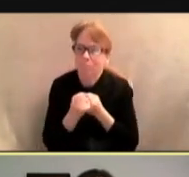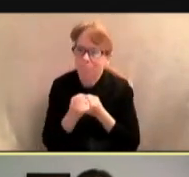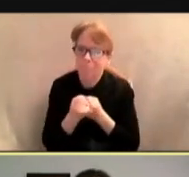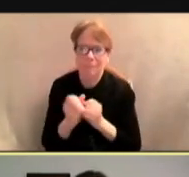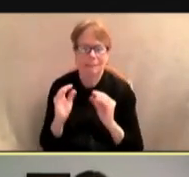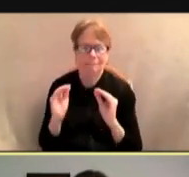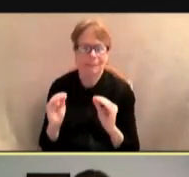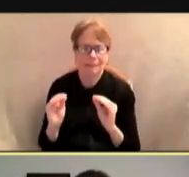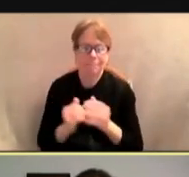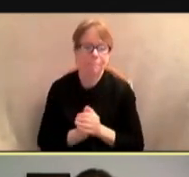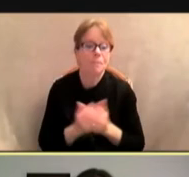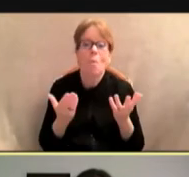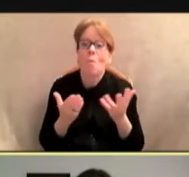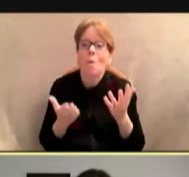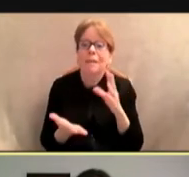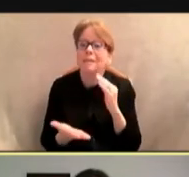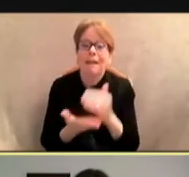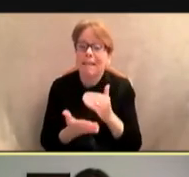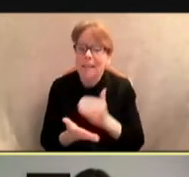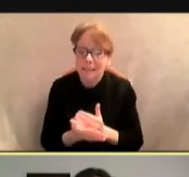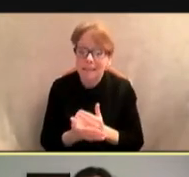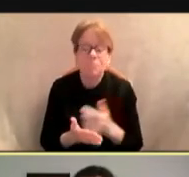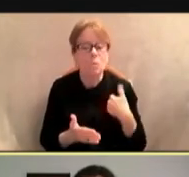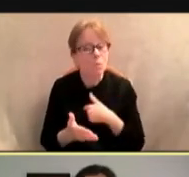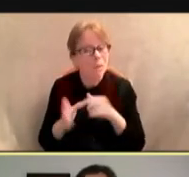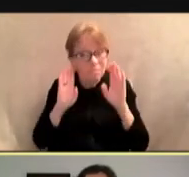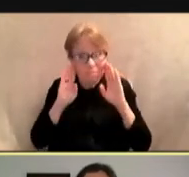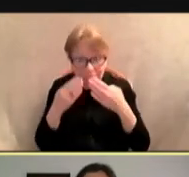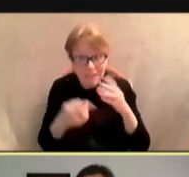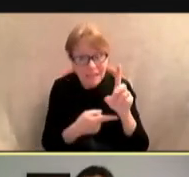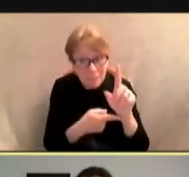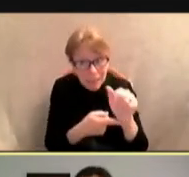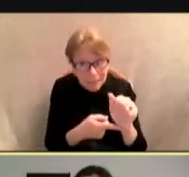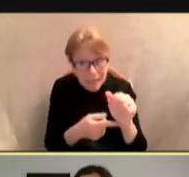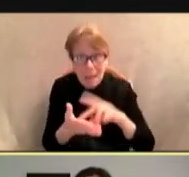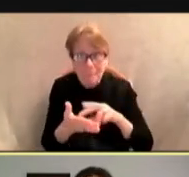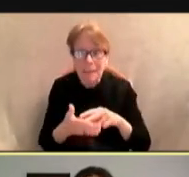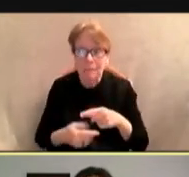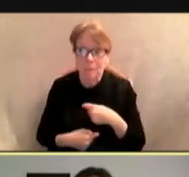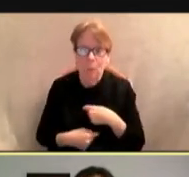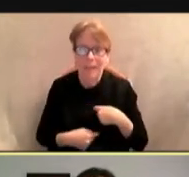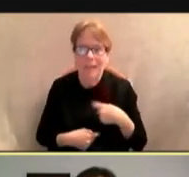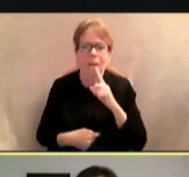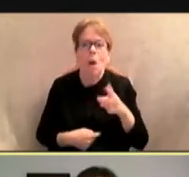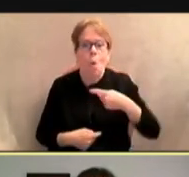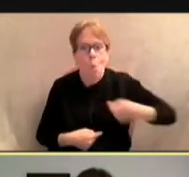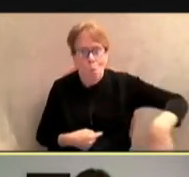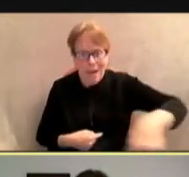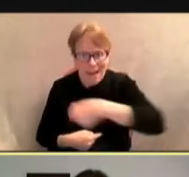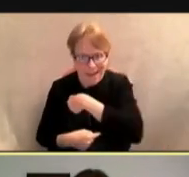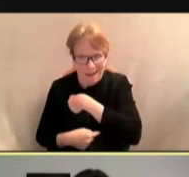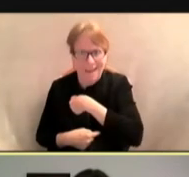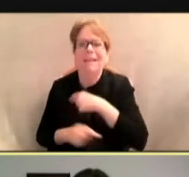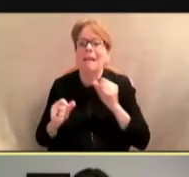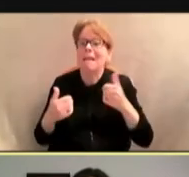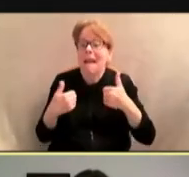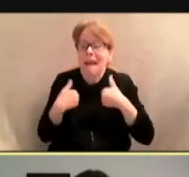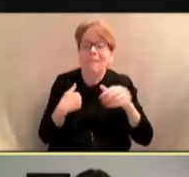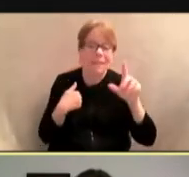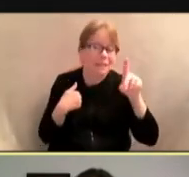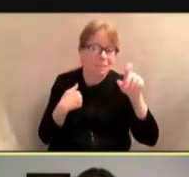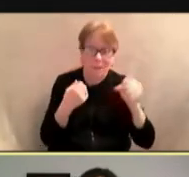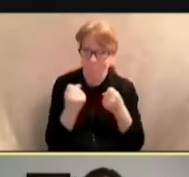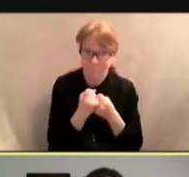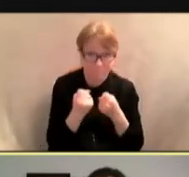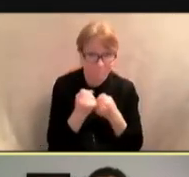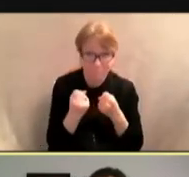learned, even though our focus is on disability, we, and also you, can achieve a lot of disability advocacy by learning